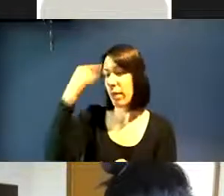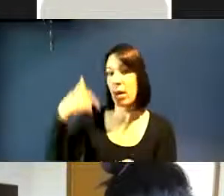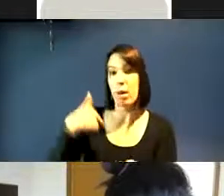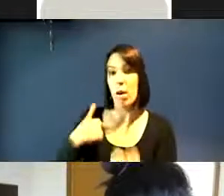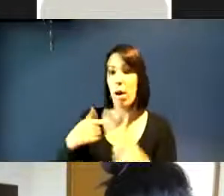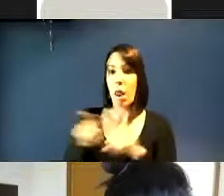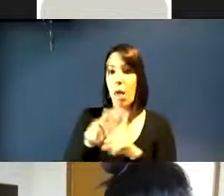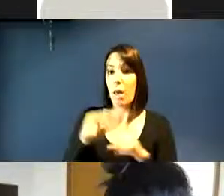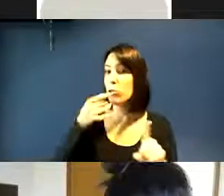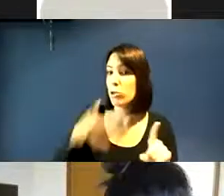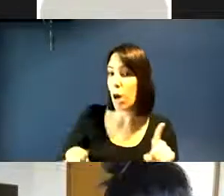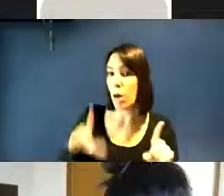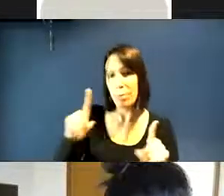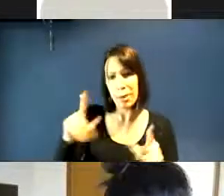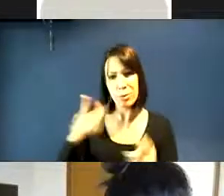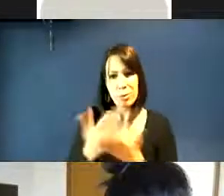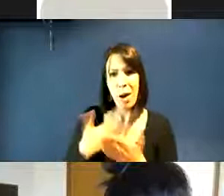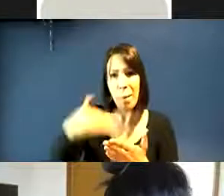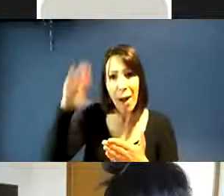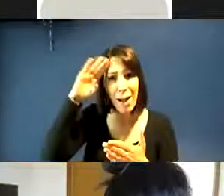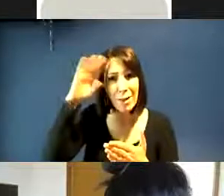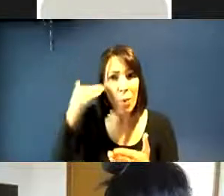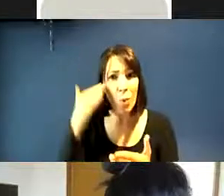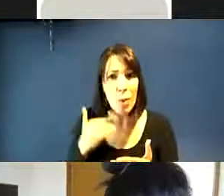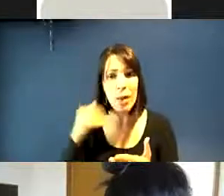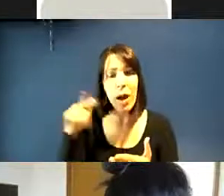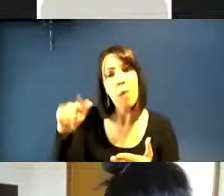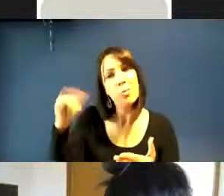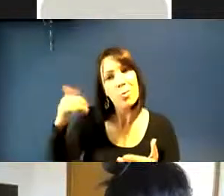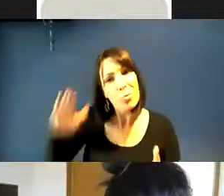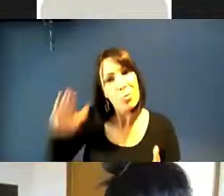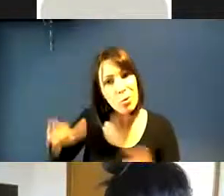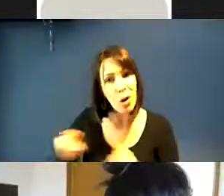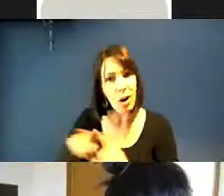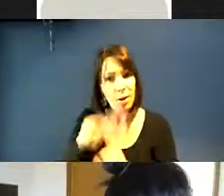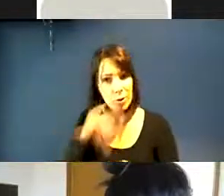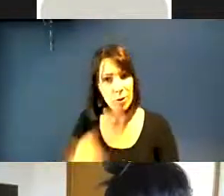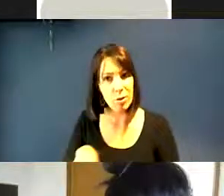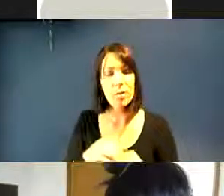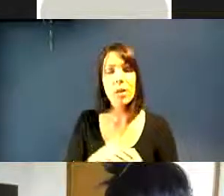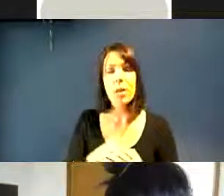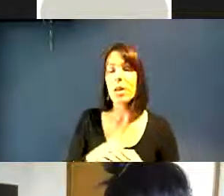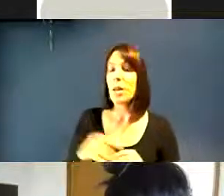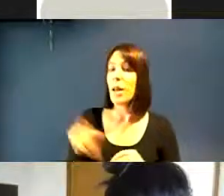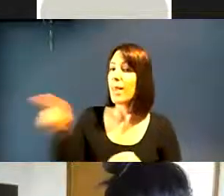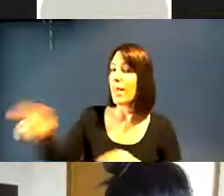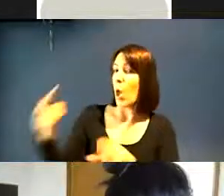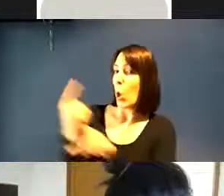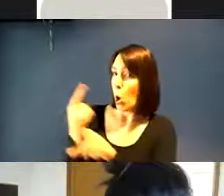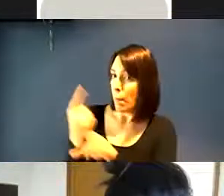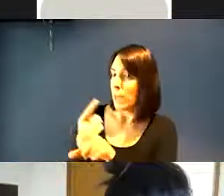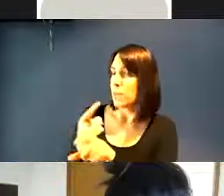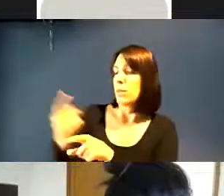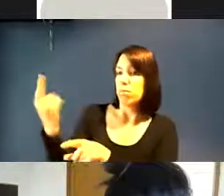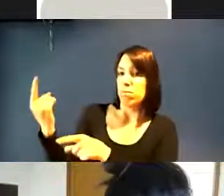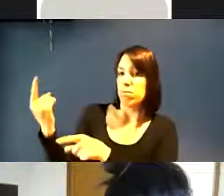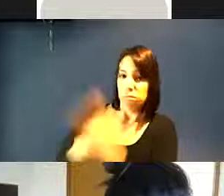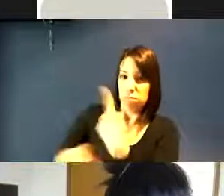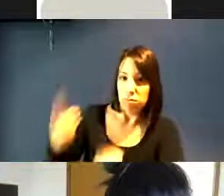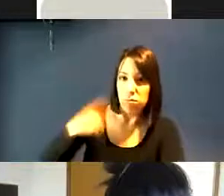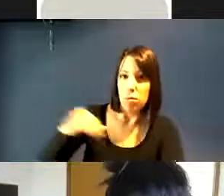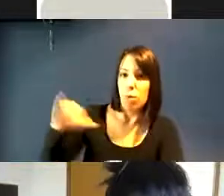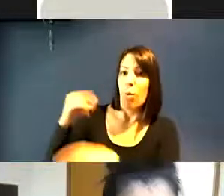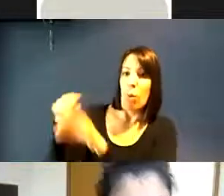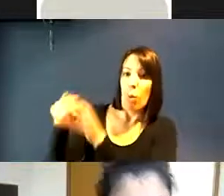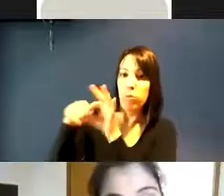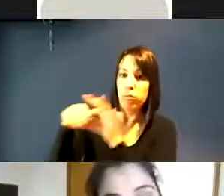adult woman who is the size of a child. Behind these comments or questions is something more